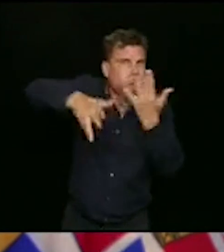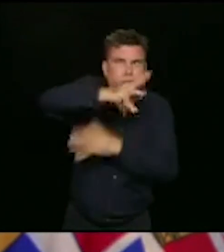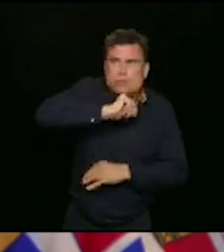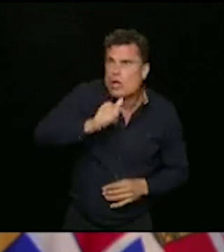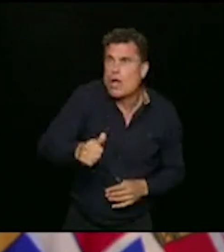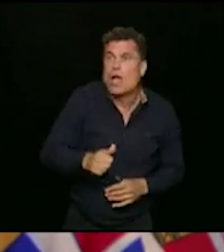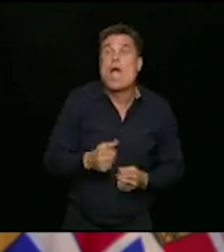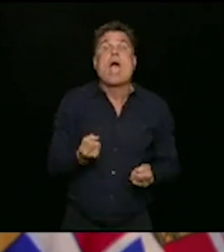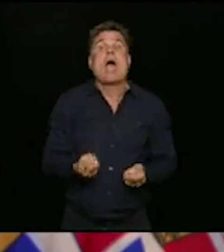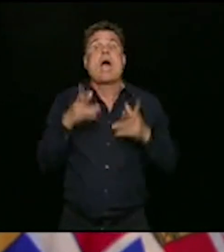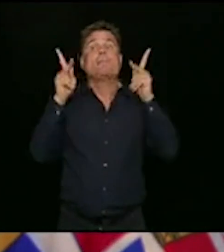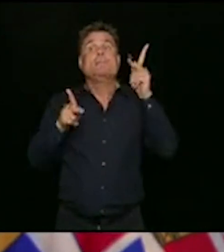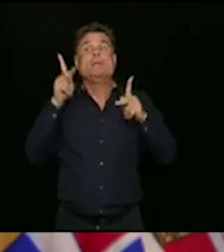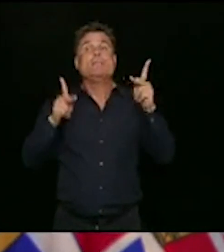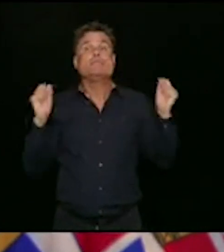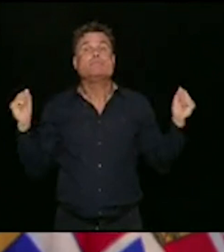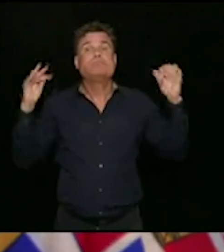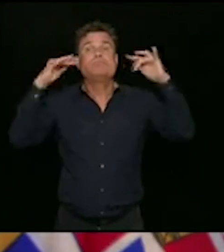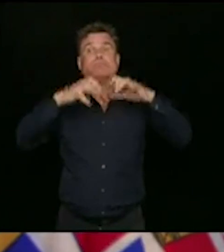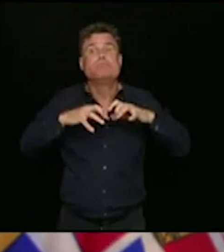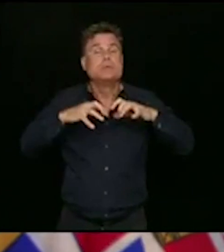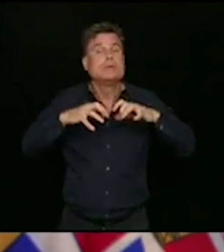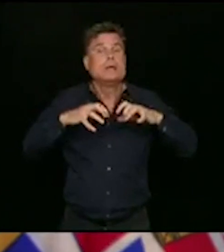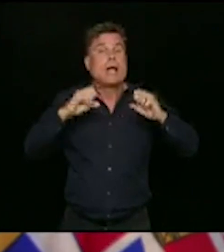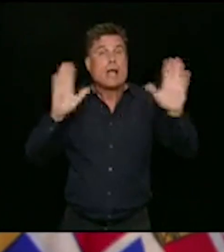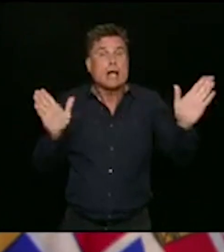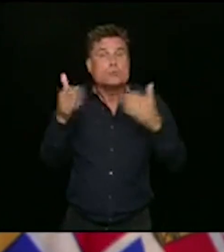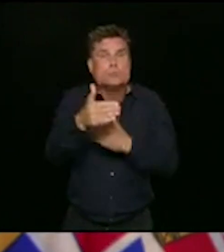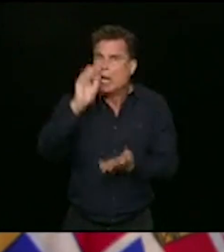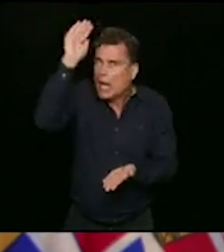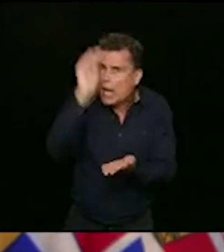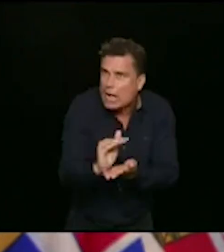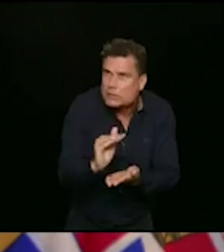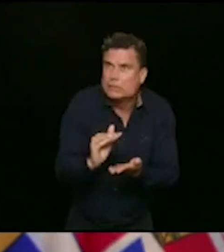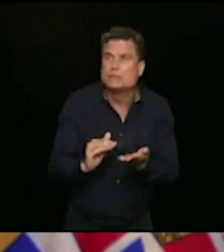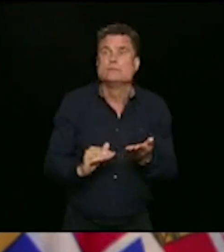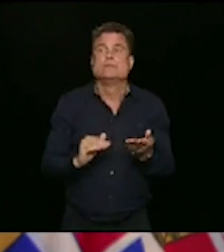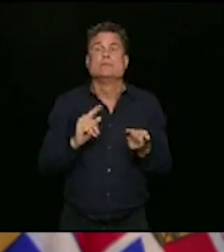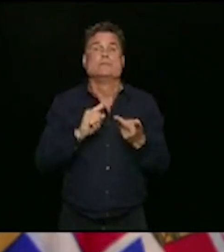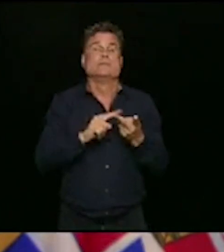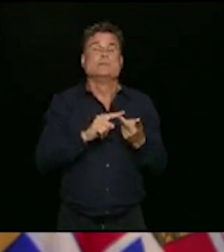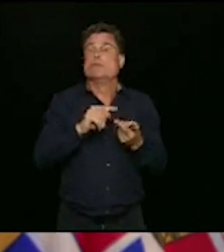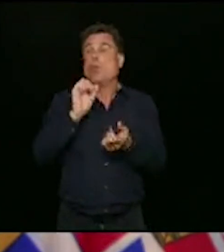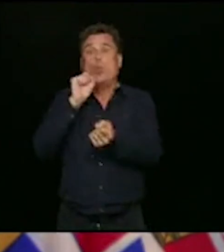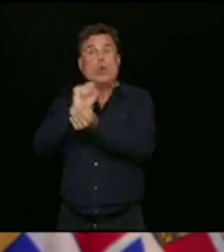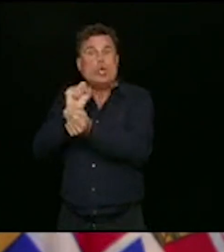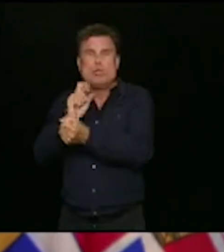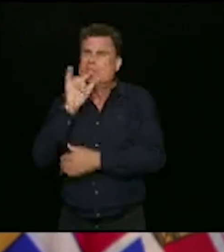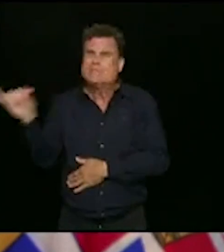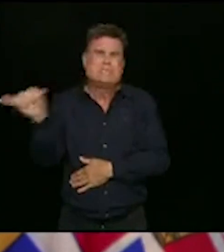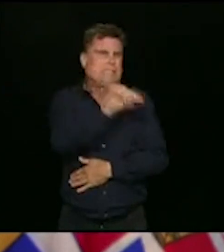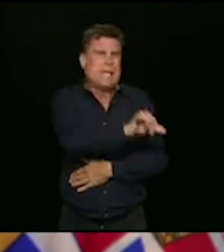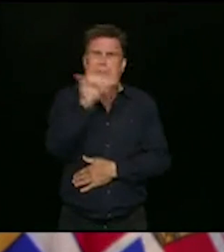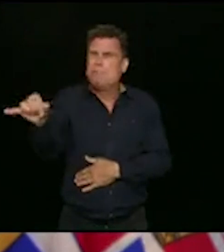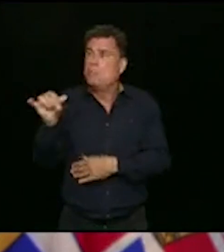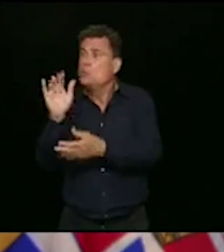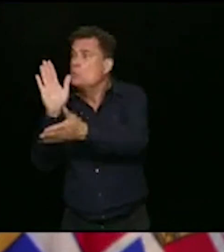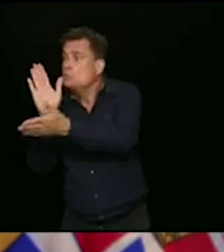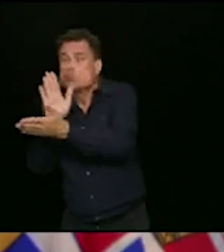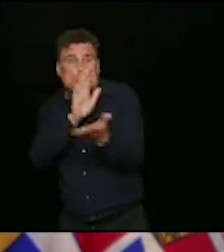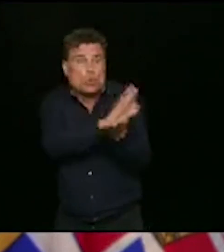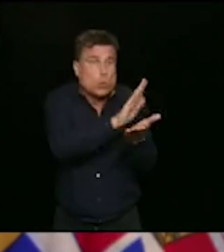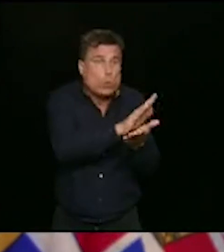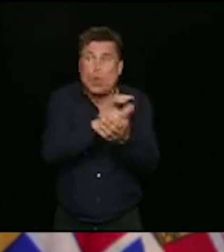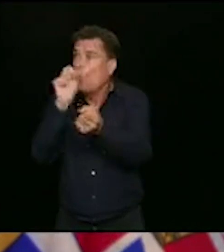before, reducing the number of people in the schools. So it is the same as workplaces. It's the same concepts that we are having